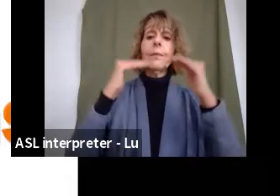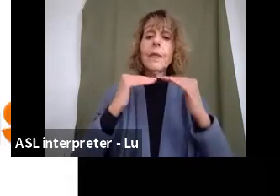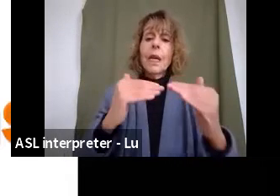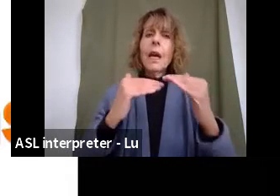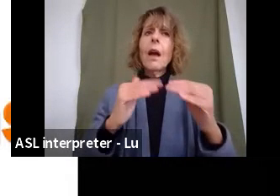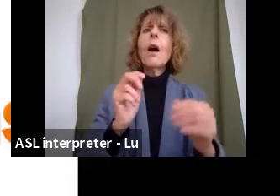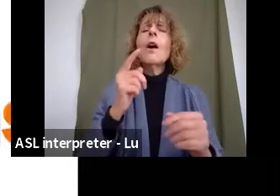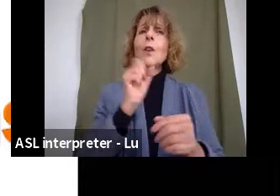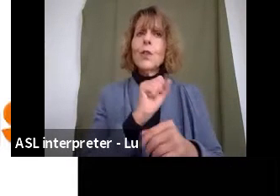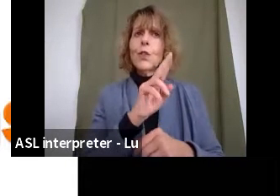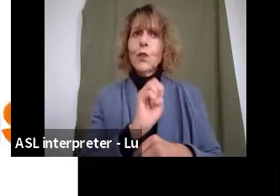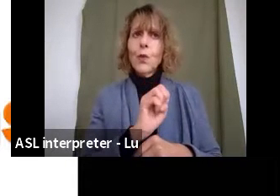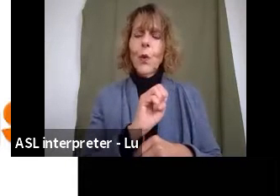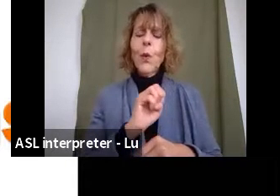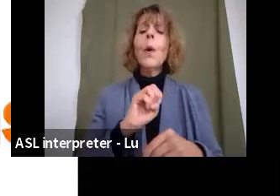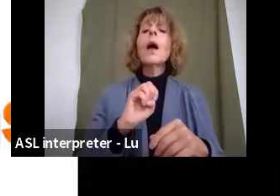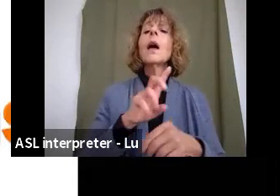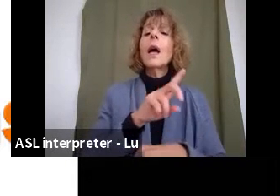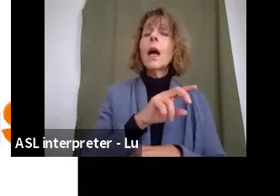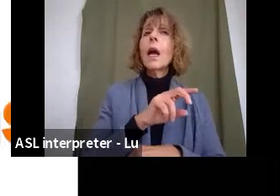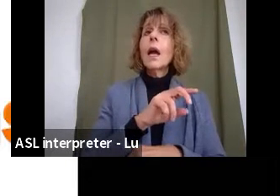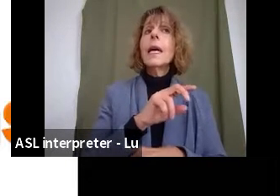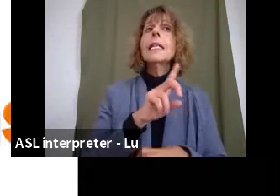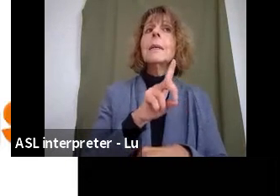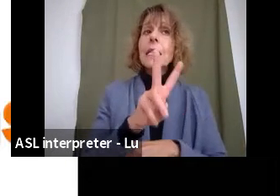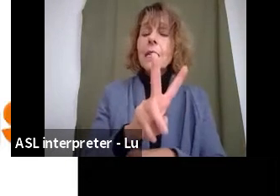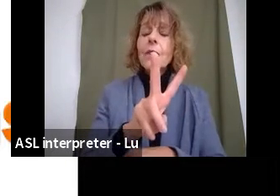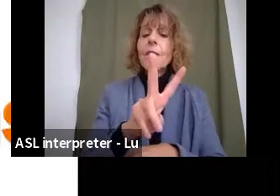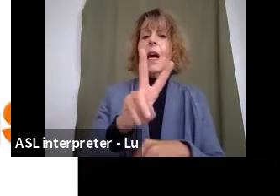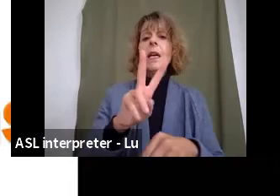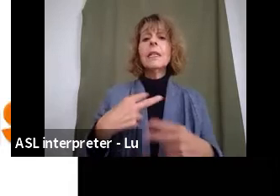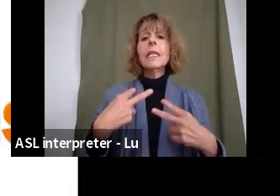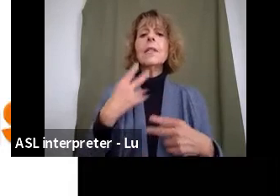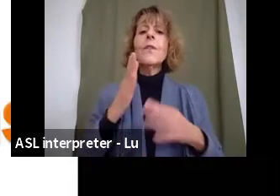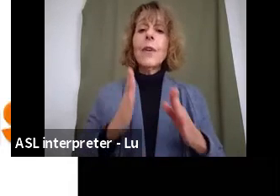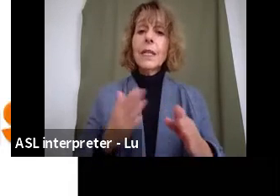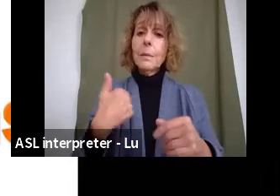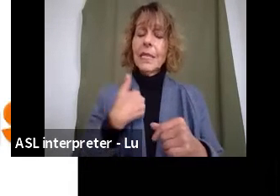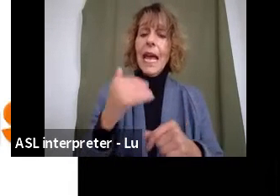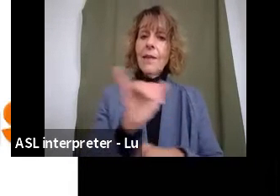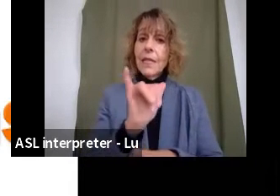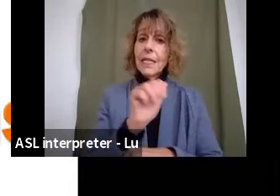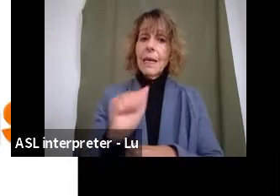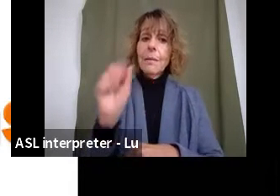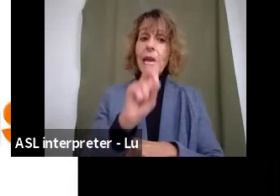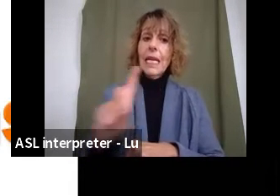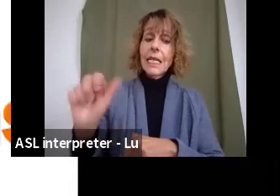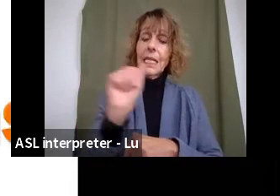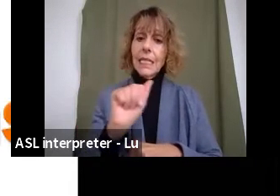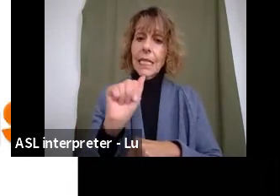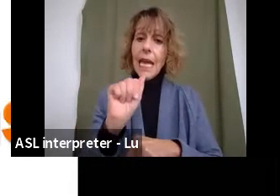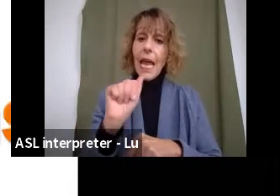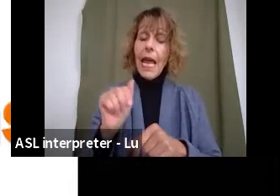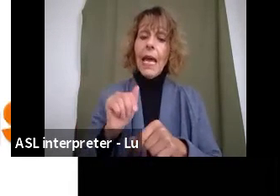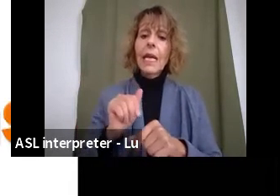deaf blind, do they have the same ADA protections? Yes, they do.